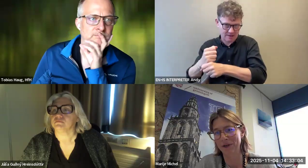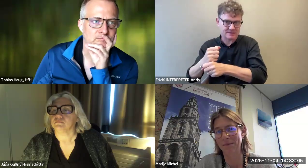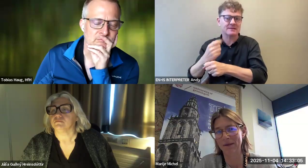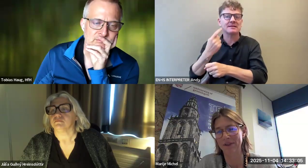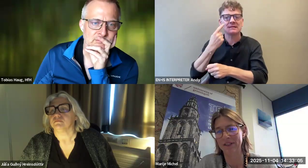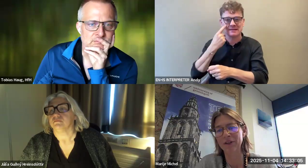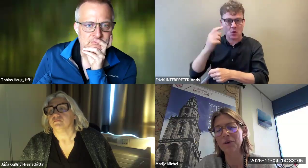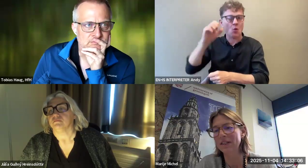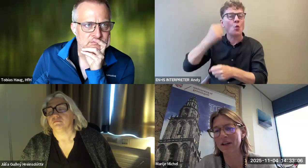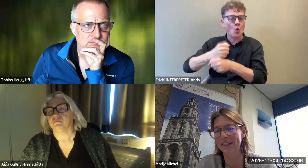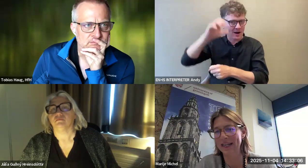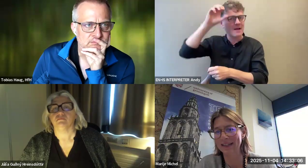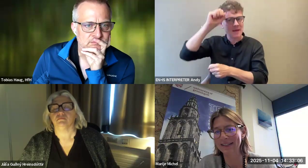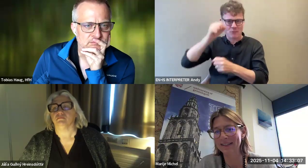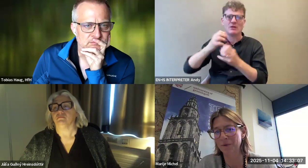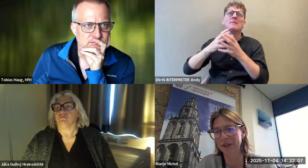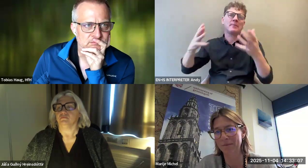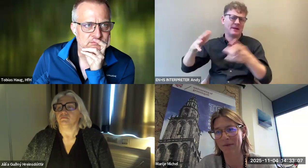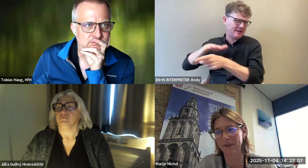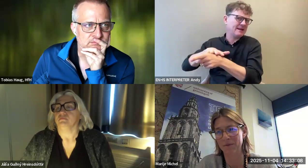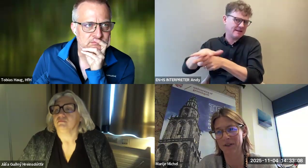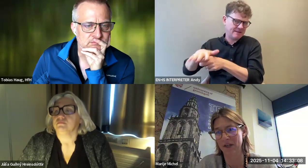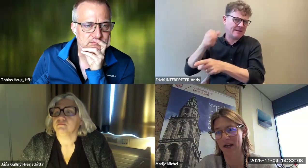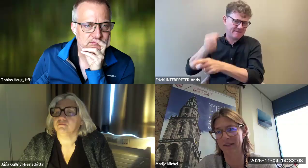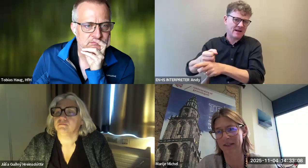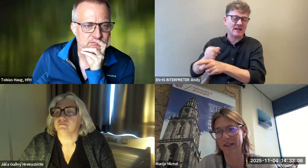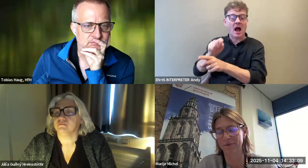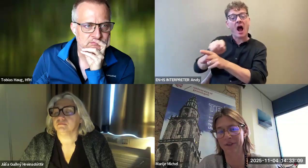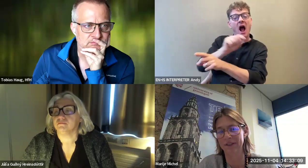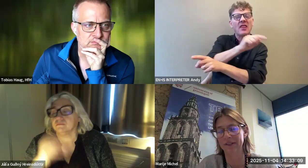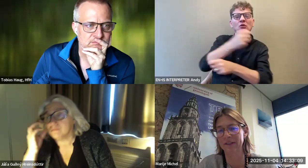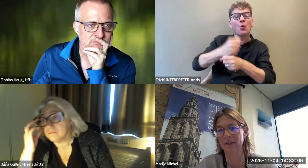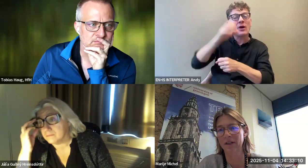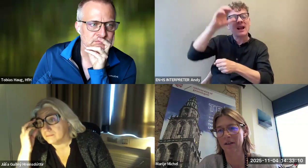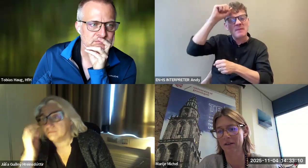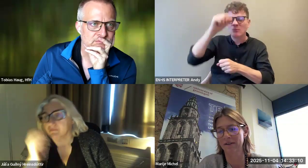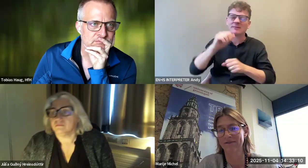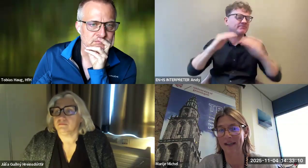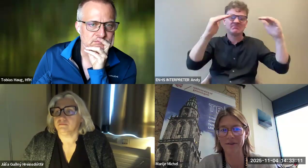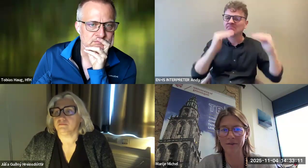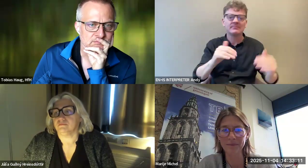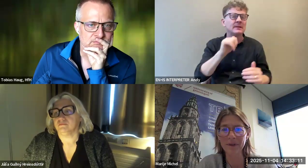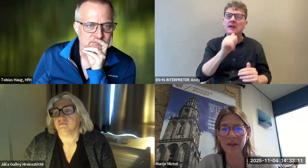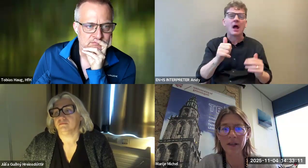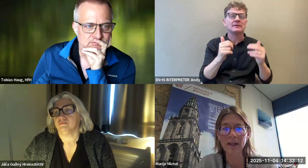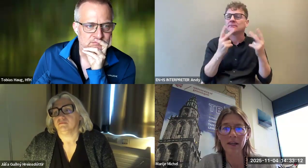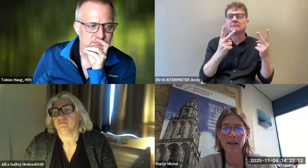of working memory. So in all the other tasks, working memory was not an important